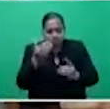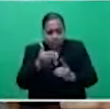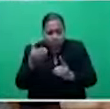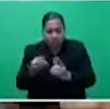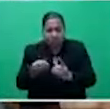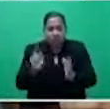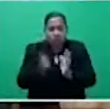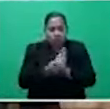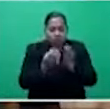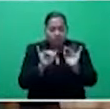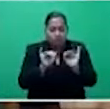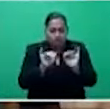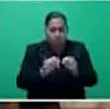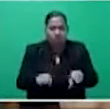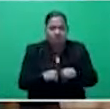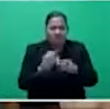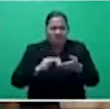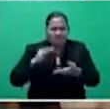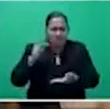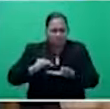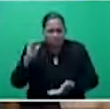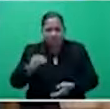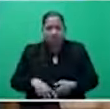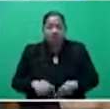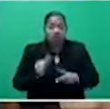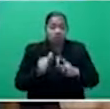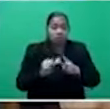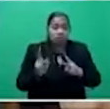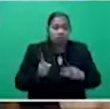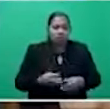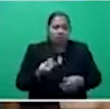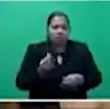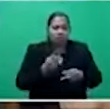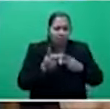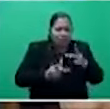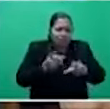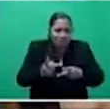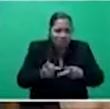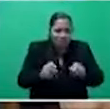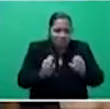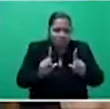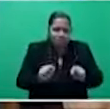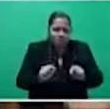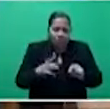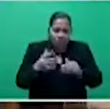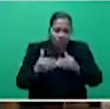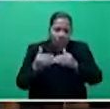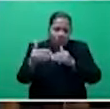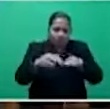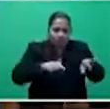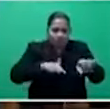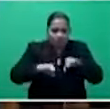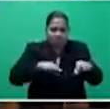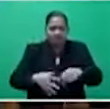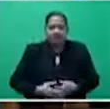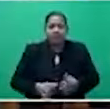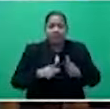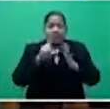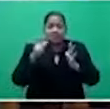inflation, and it's also about putting in place various processes for long-term planning. We've invested, for example, into the